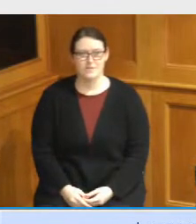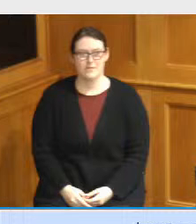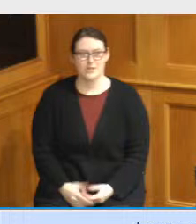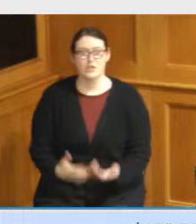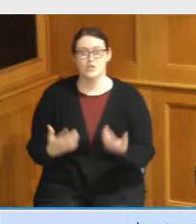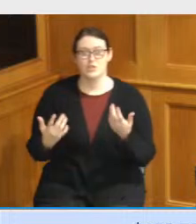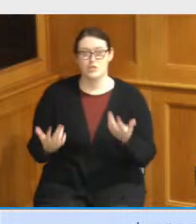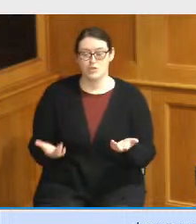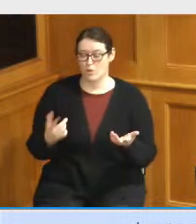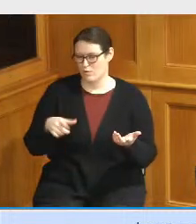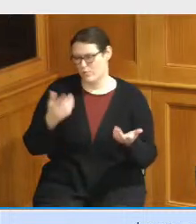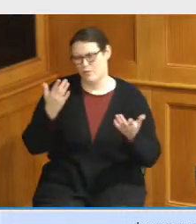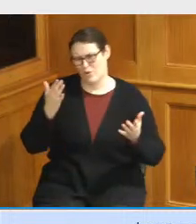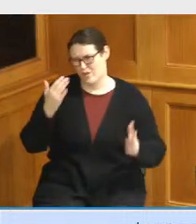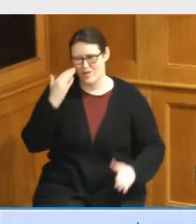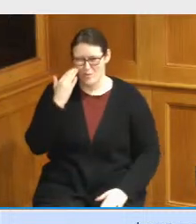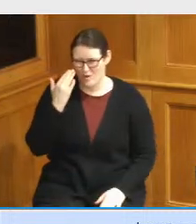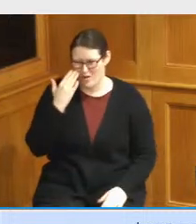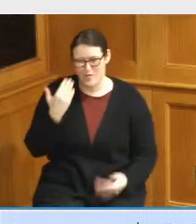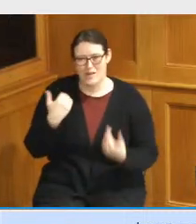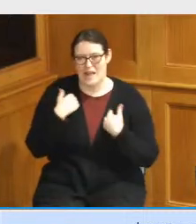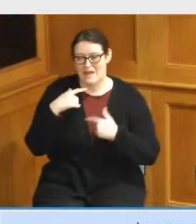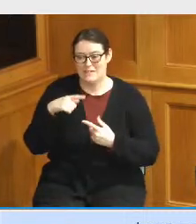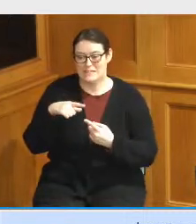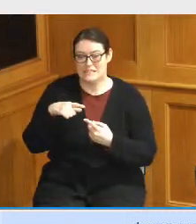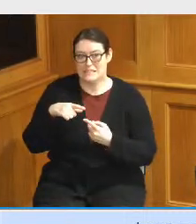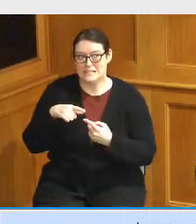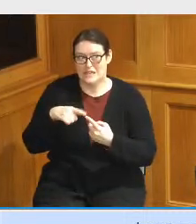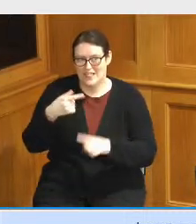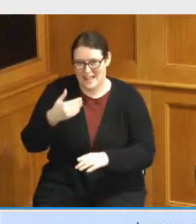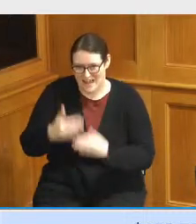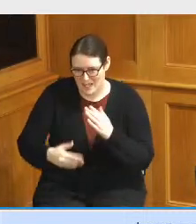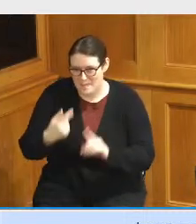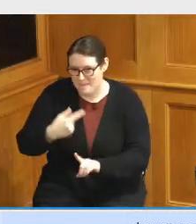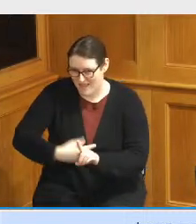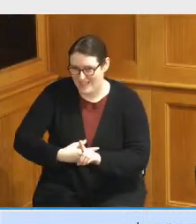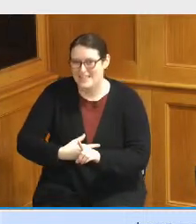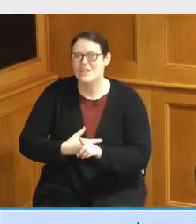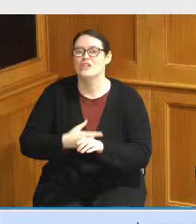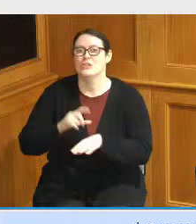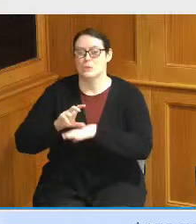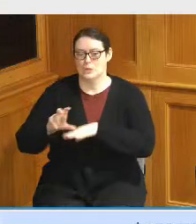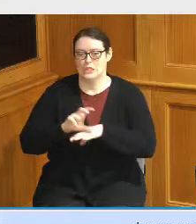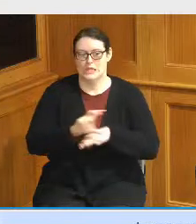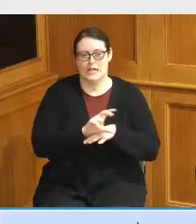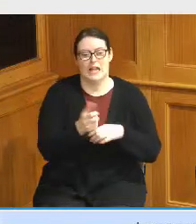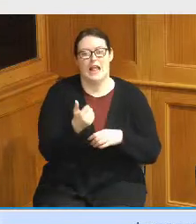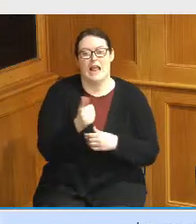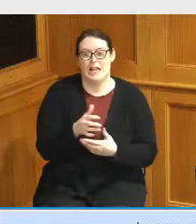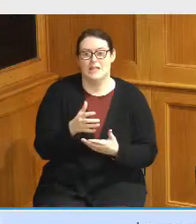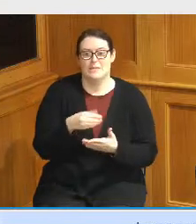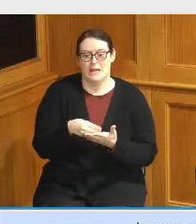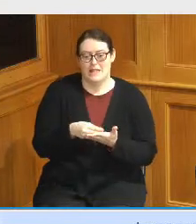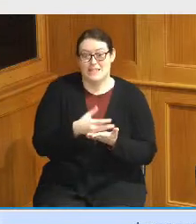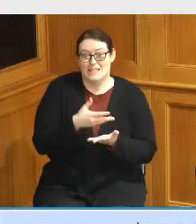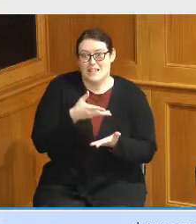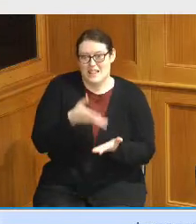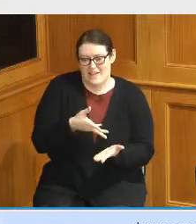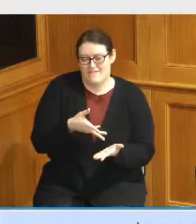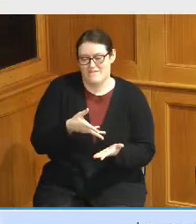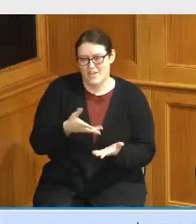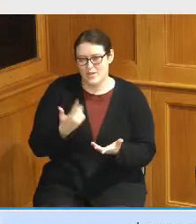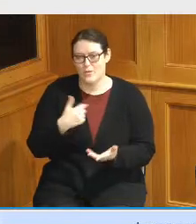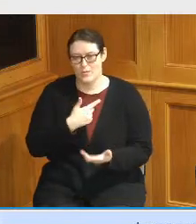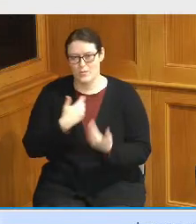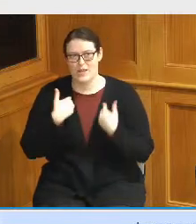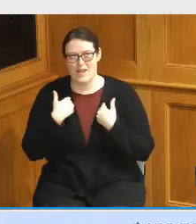So as the board is aware, we have until the end of this month to obligate any remaining American Rescue Plan Act dollars. And of course, we